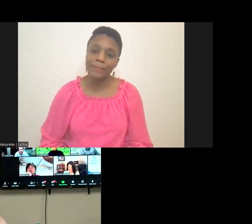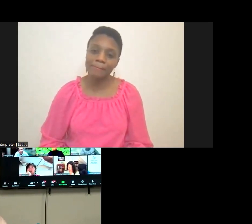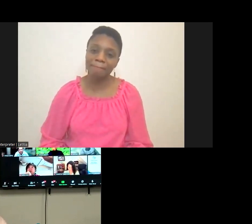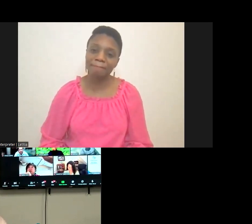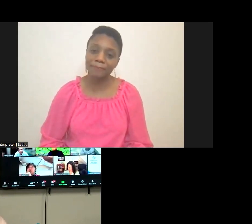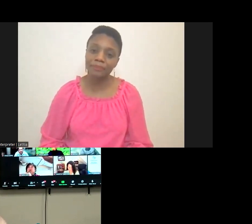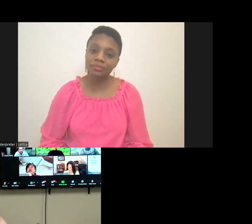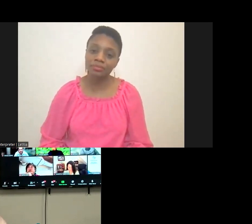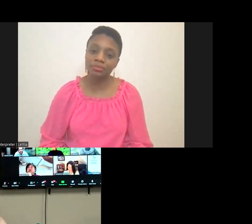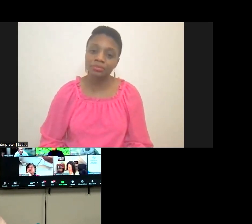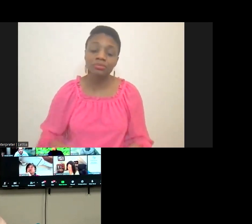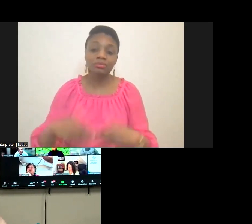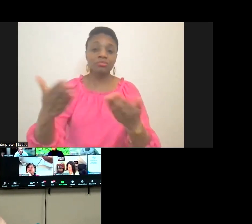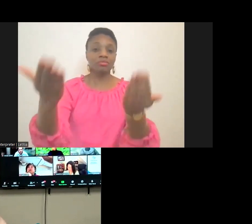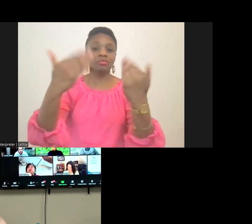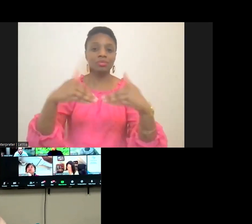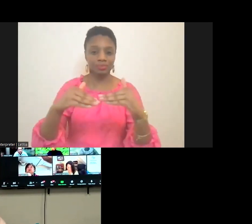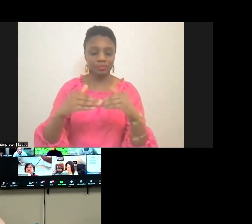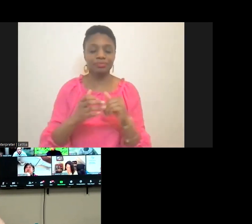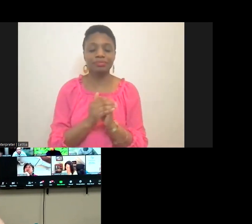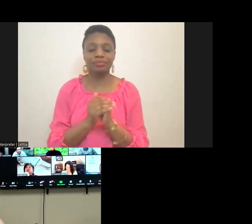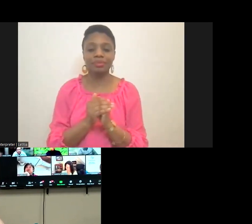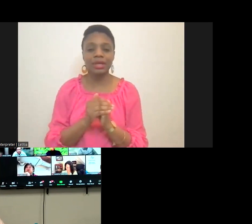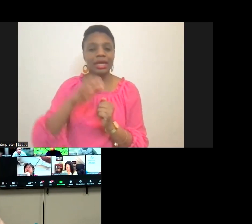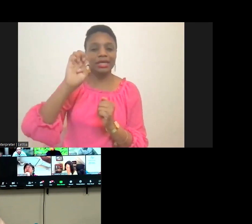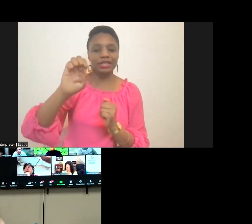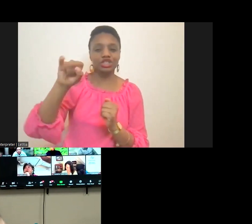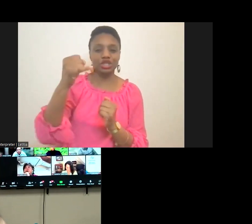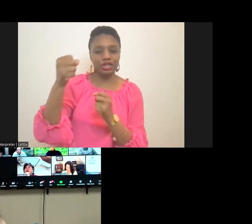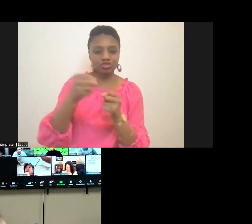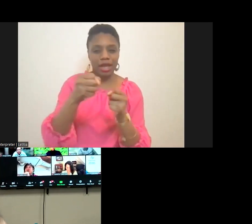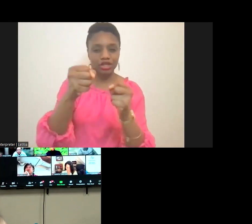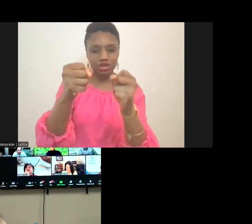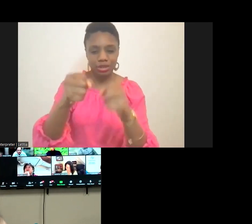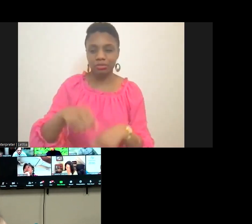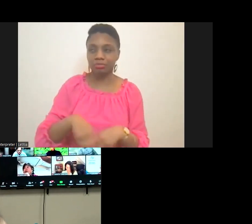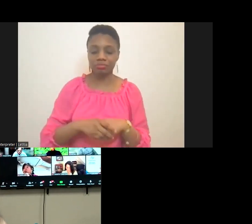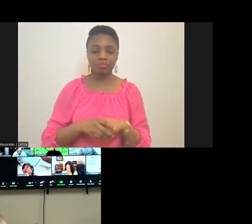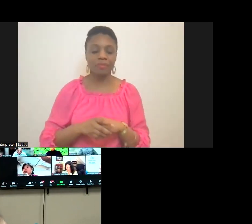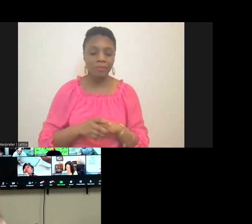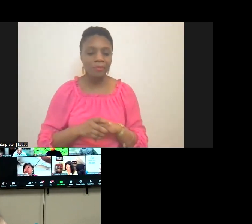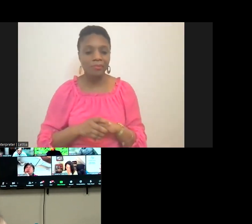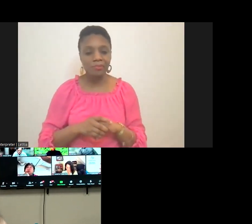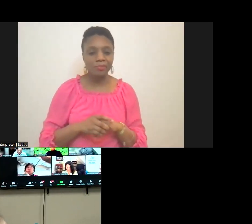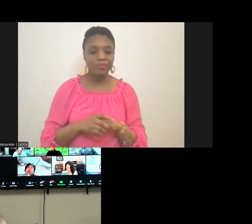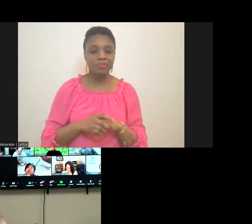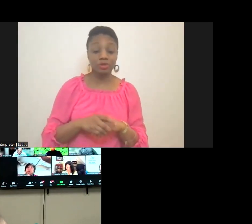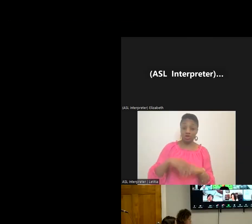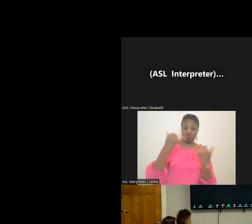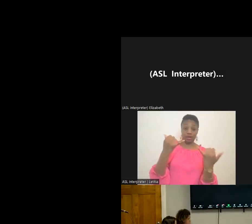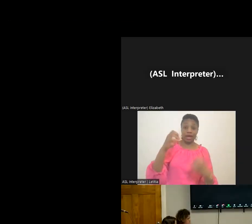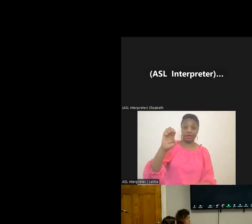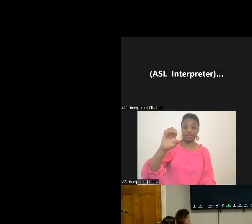The next piece is around the EJ strategy. And so the environmental justice strategy is going through